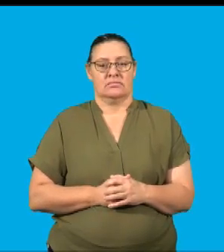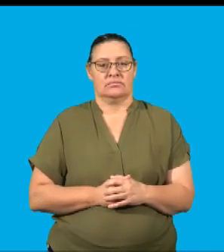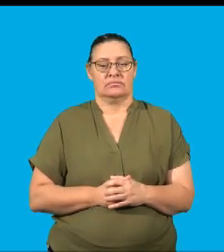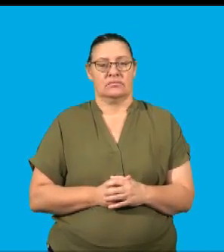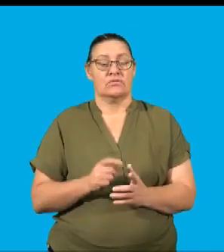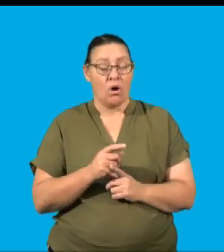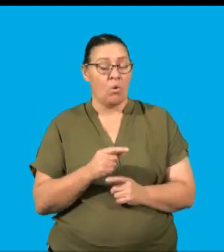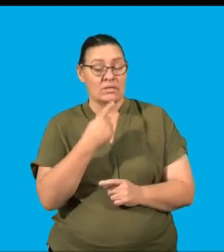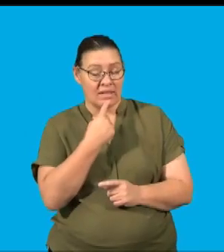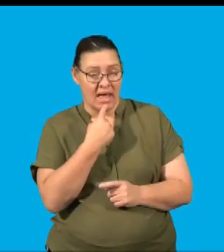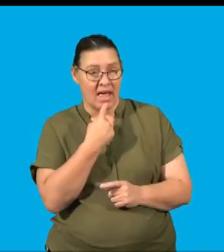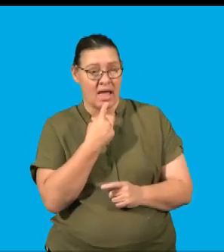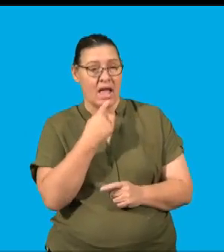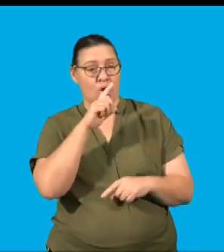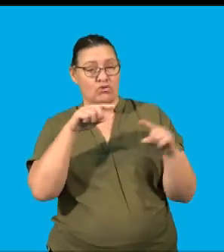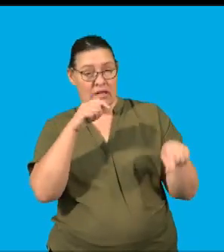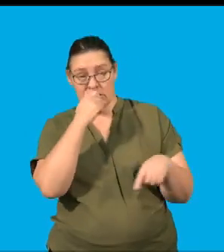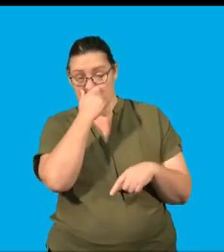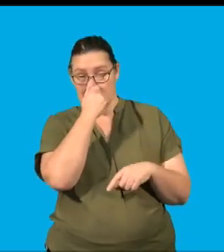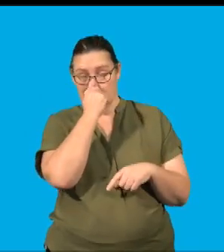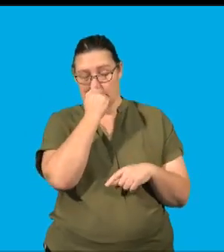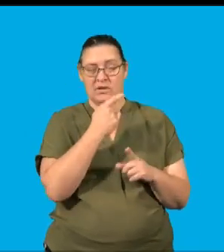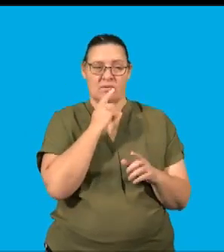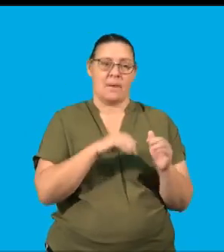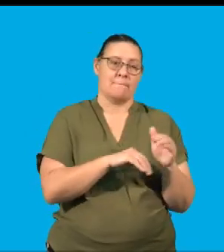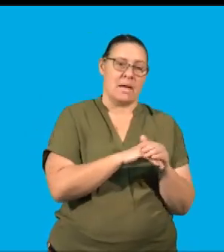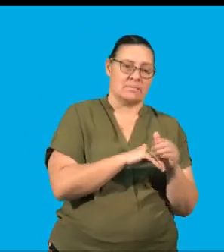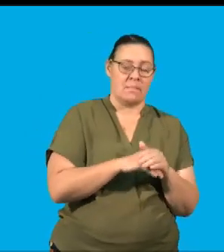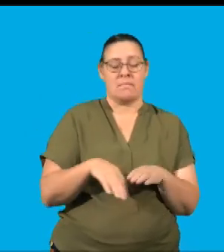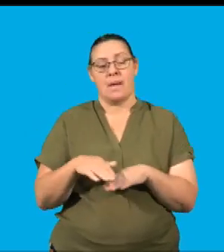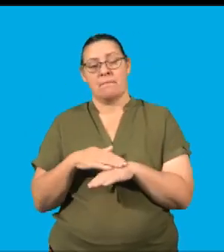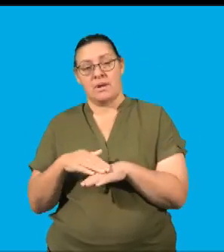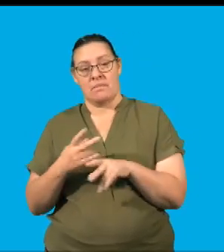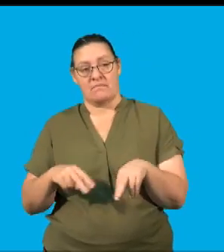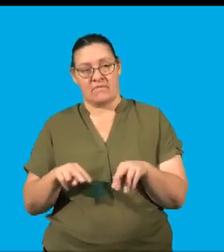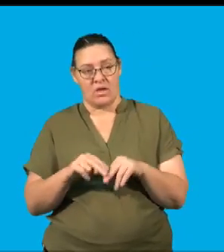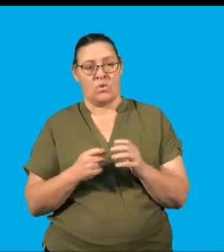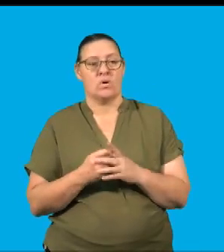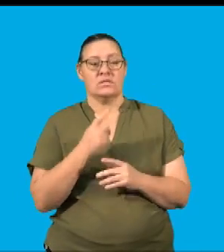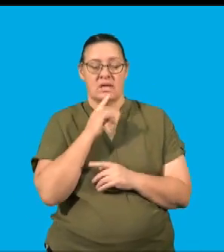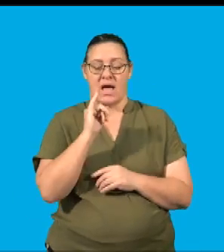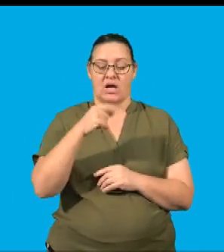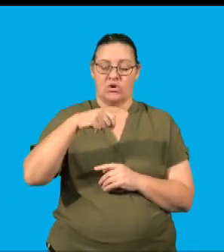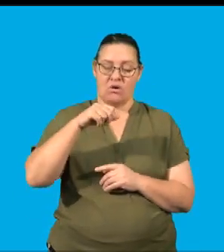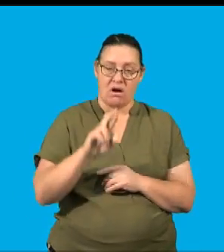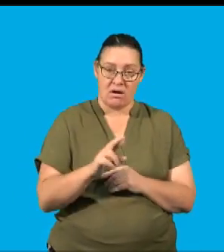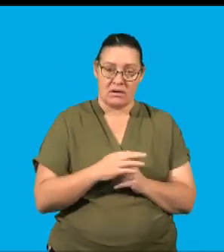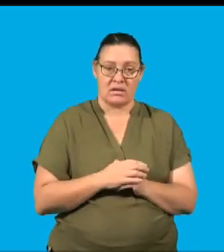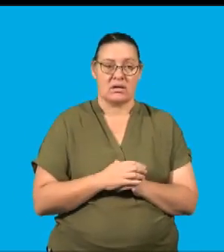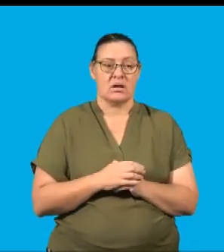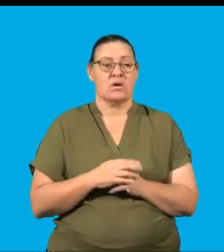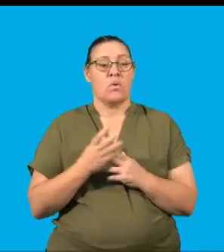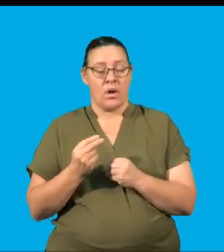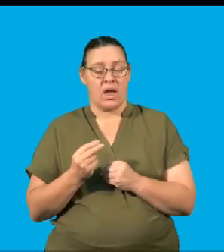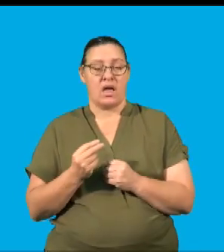And we also spoke about the range a lot of times. We spoke about the maximum, the minimum values. We spoke about the